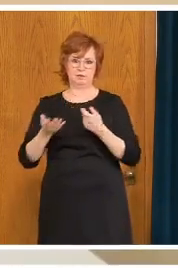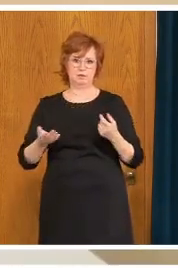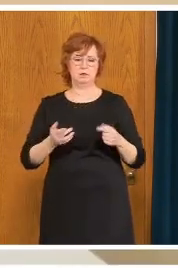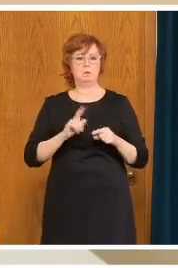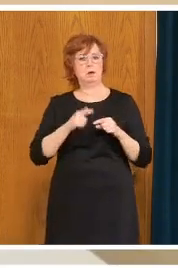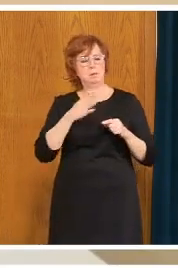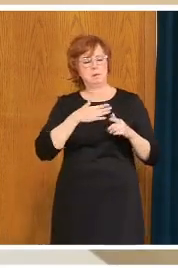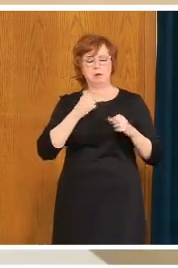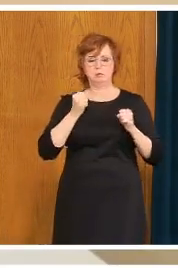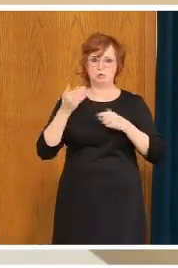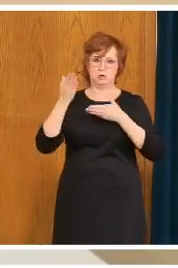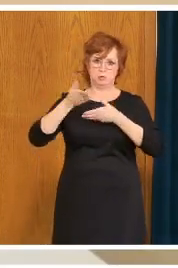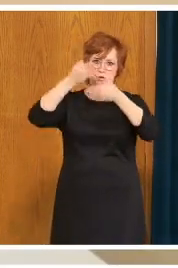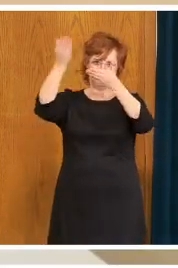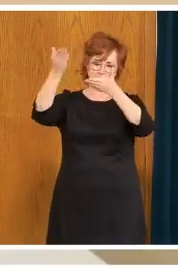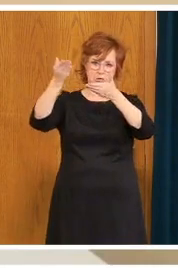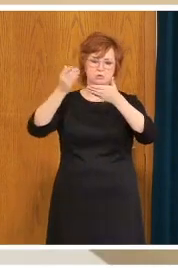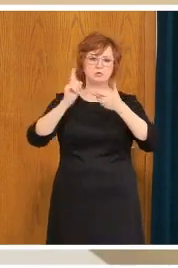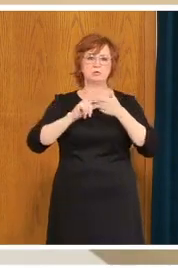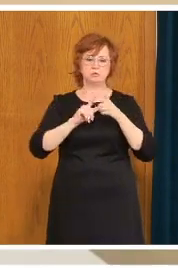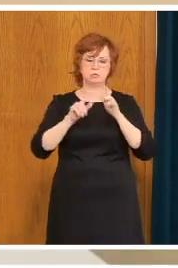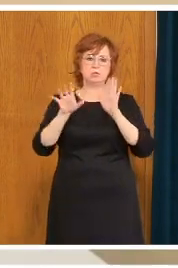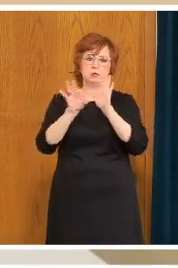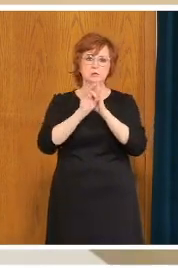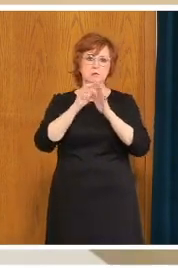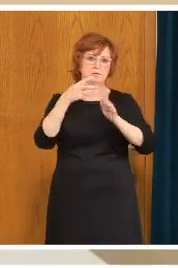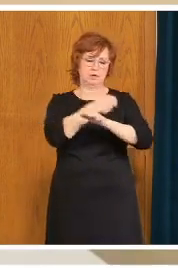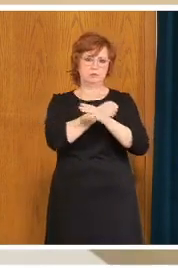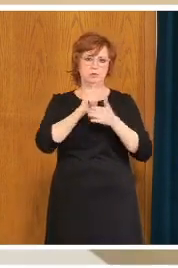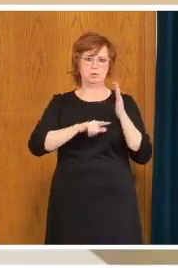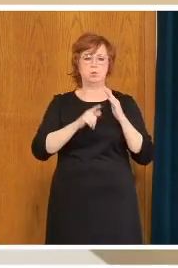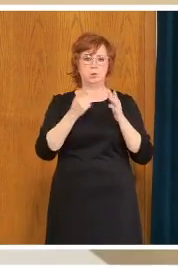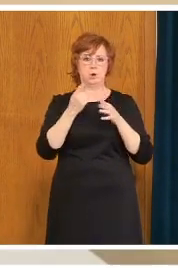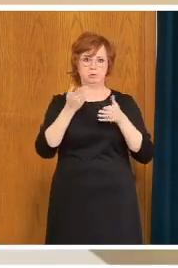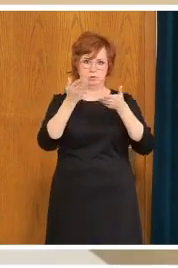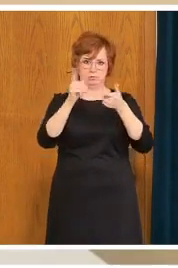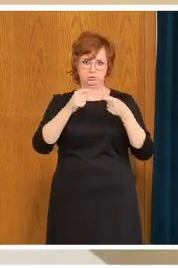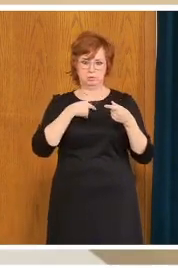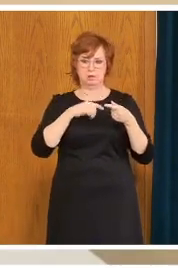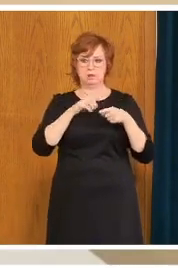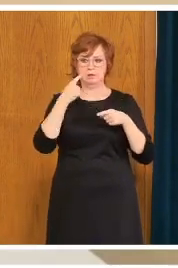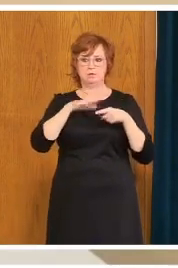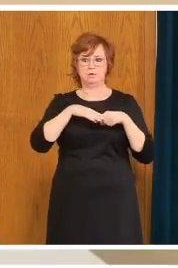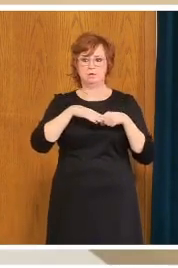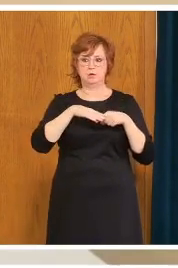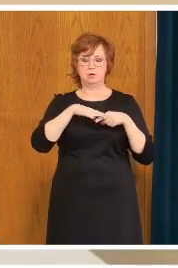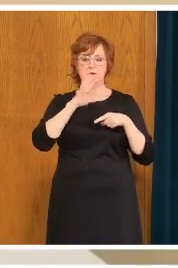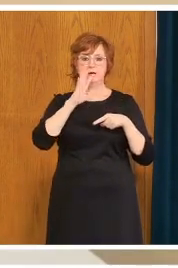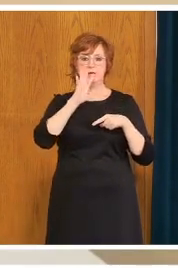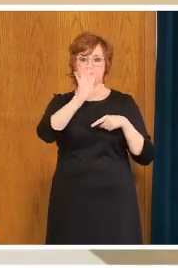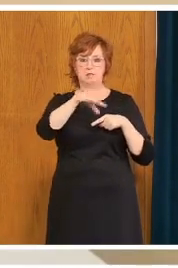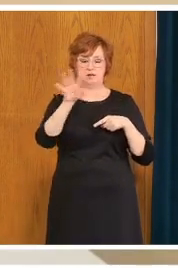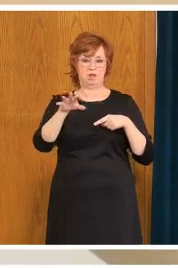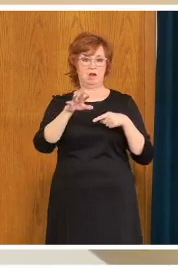is offered to us when our time comes based on age or other criteria. For 55, all 3